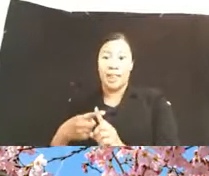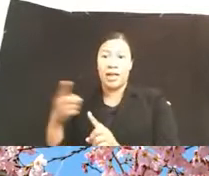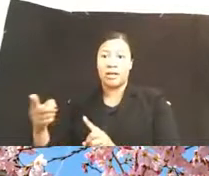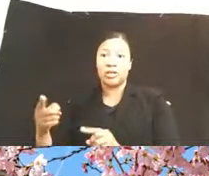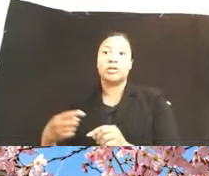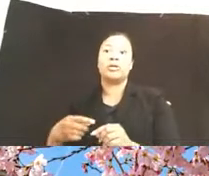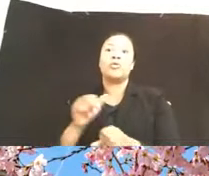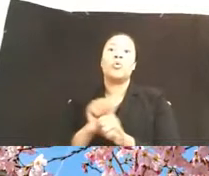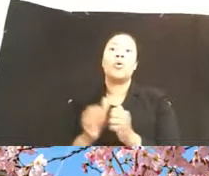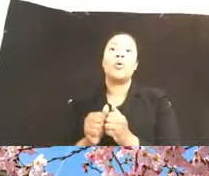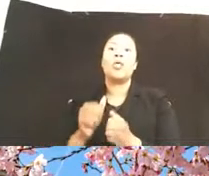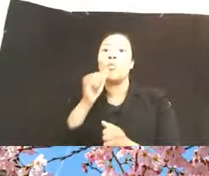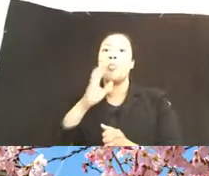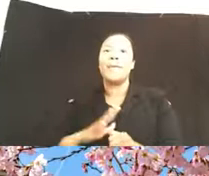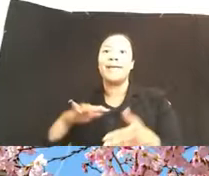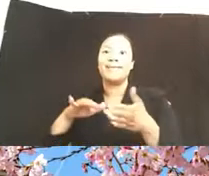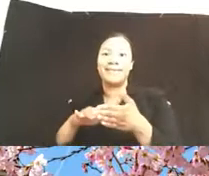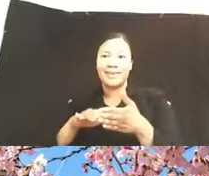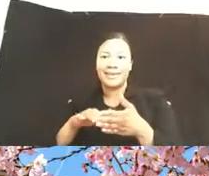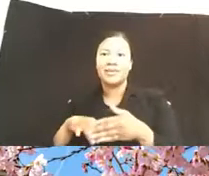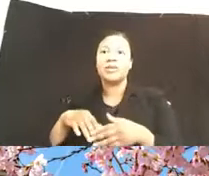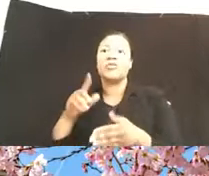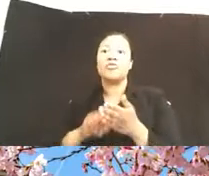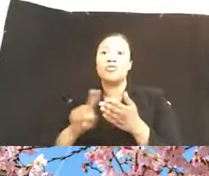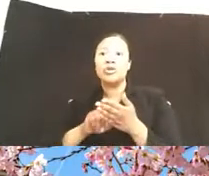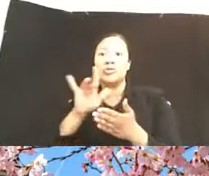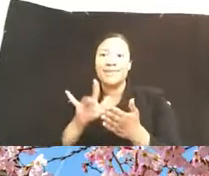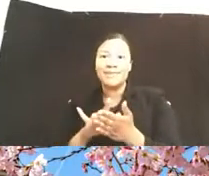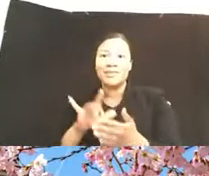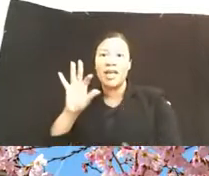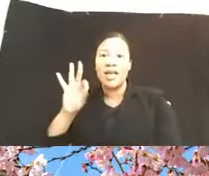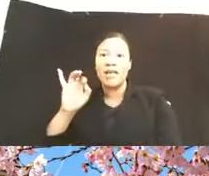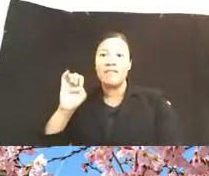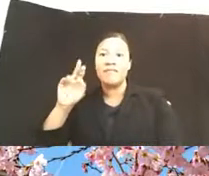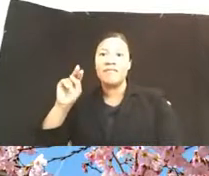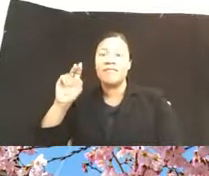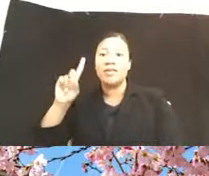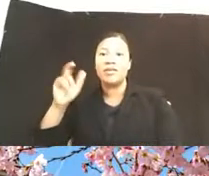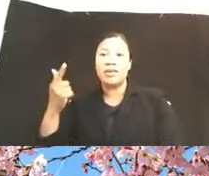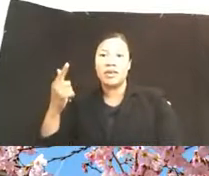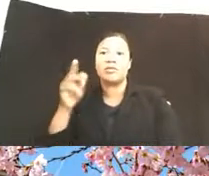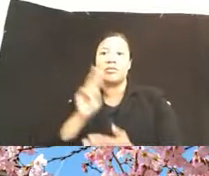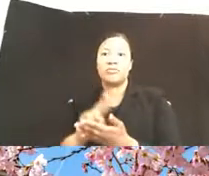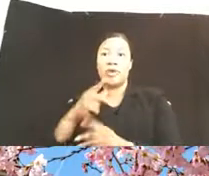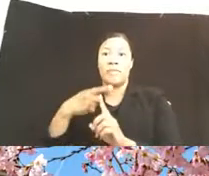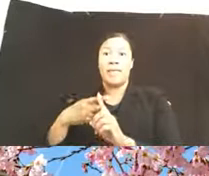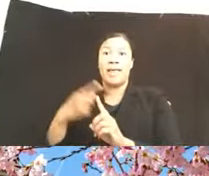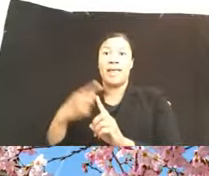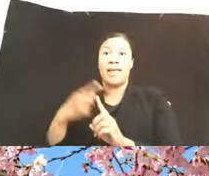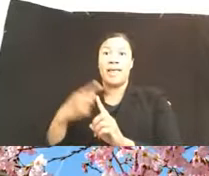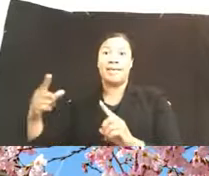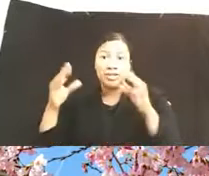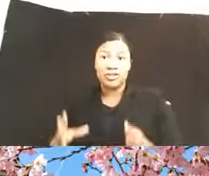University's Women's Studies Research Center. She also, by the way, is an instructor at BU's Prison Education